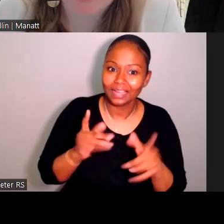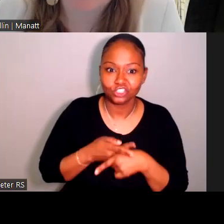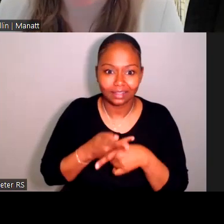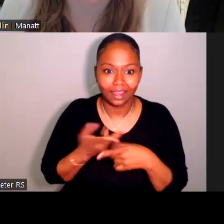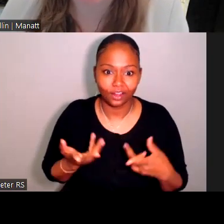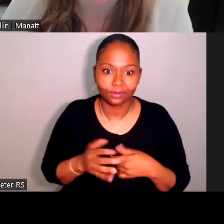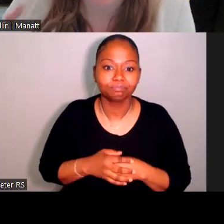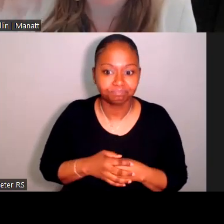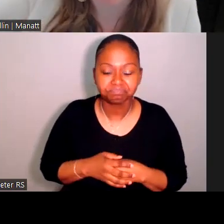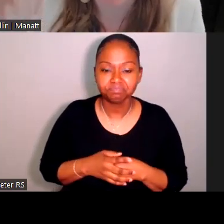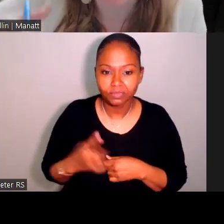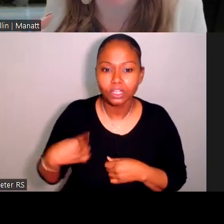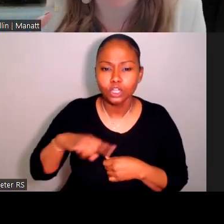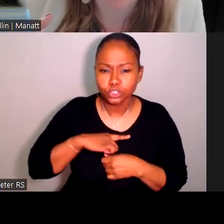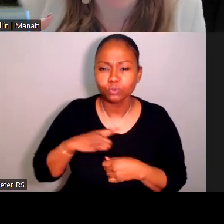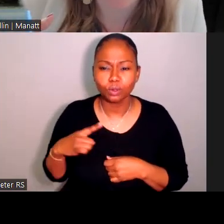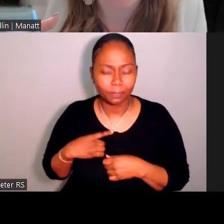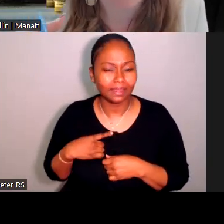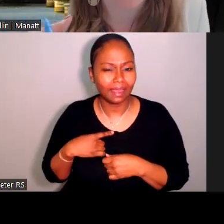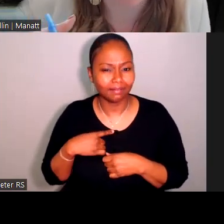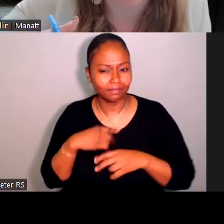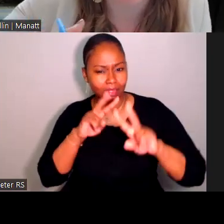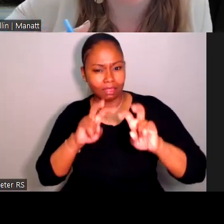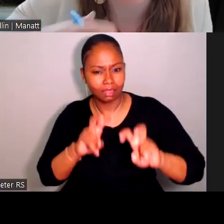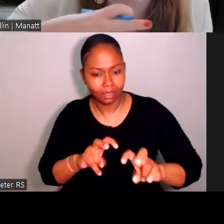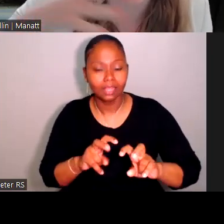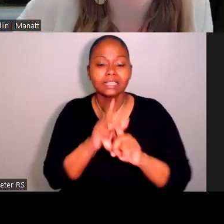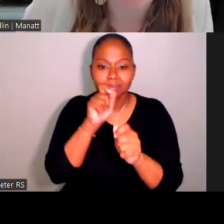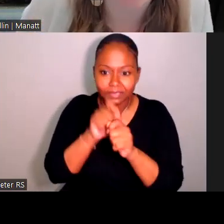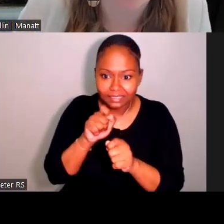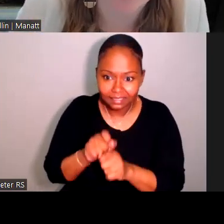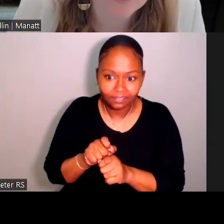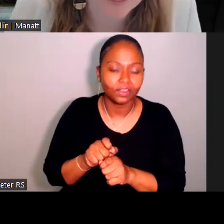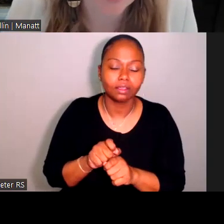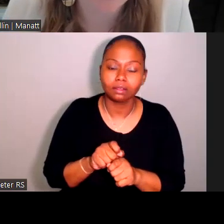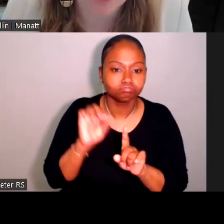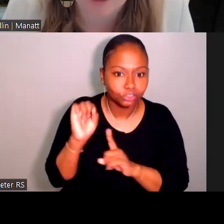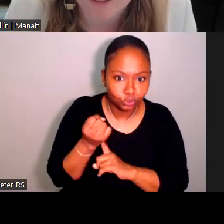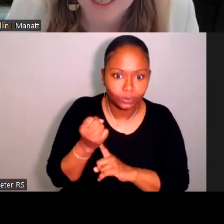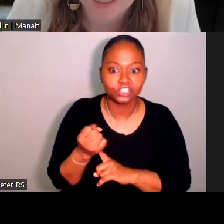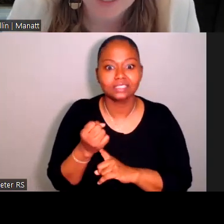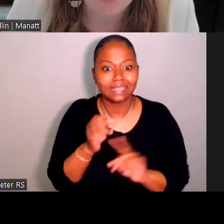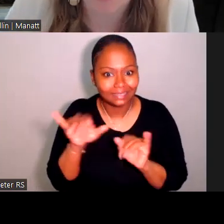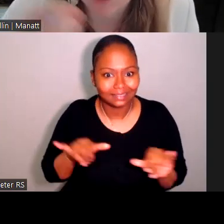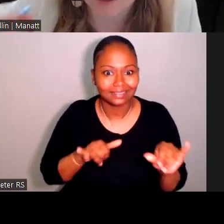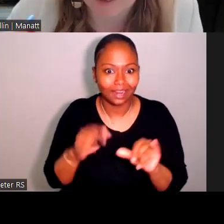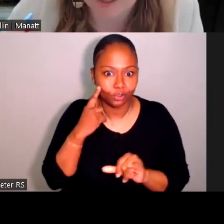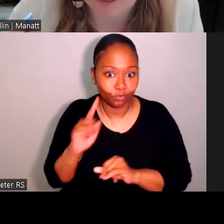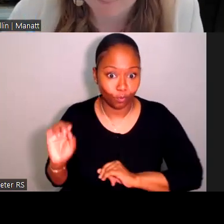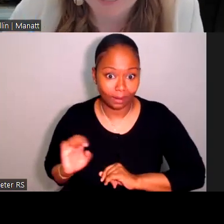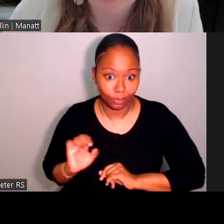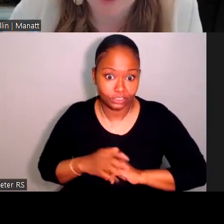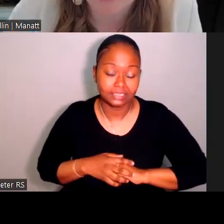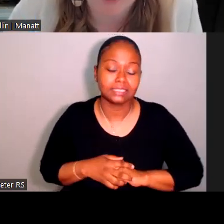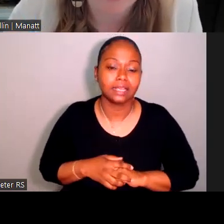And so we'll be looking at, in particular, scenarios of compassionate care as a standard during a state of emergency. We'll start from